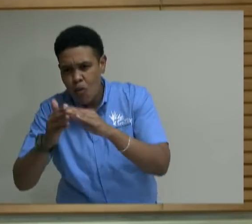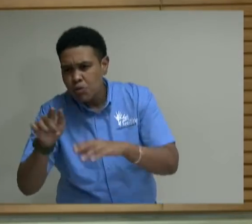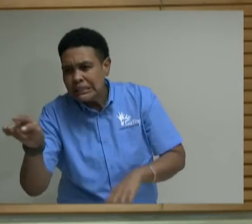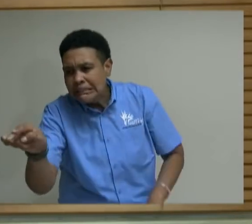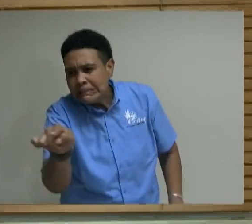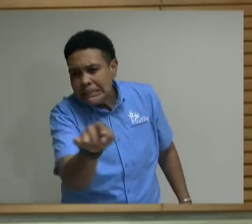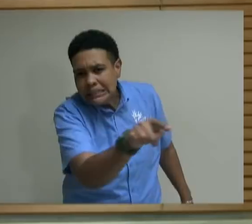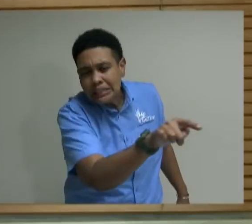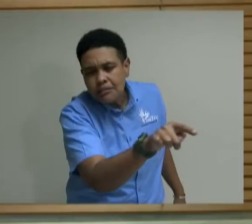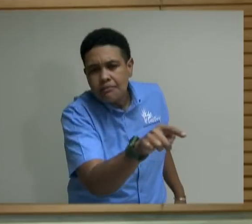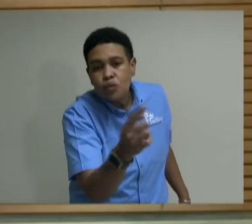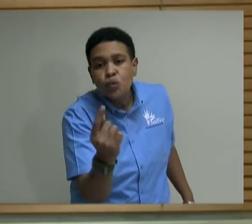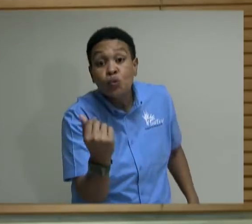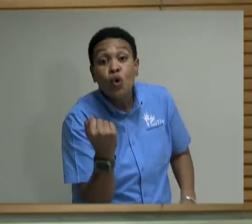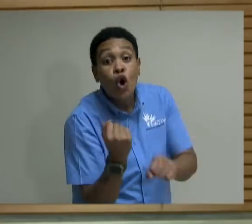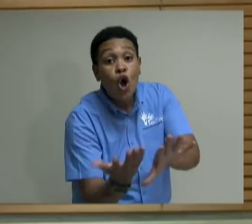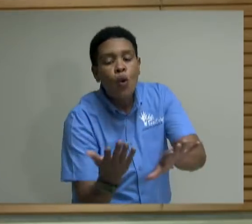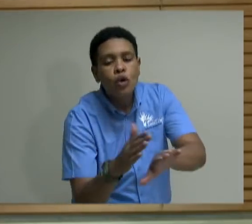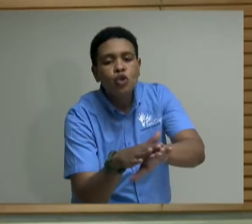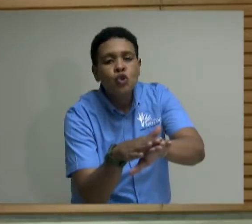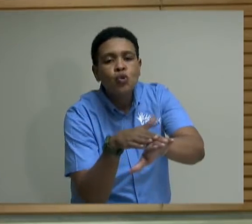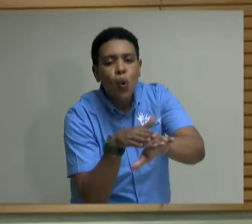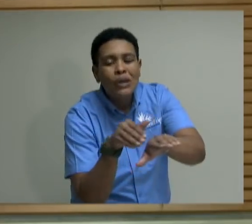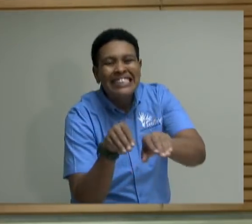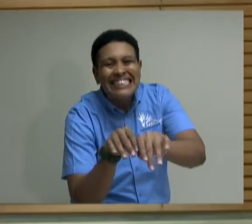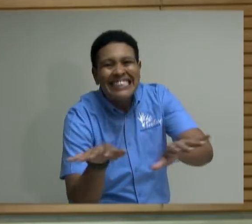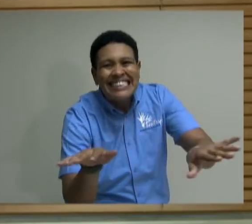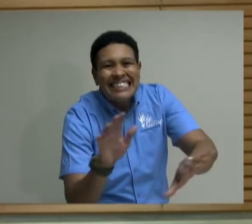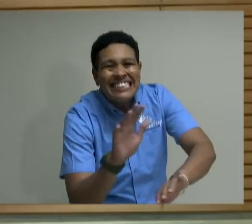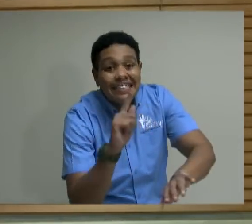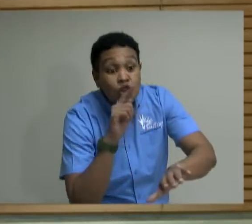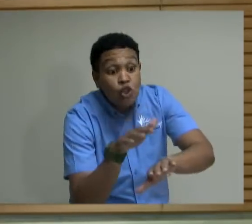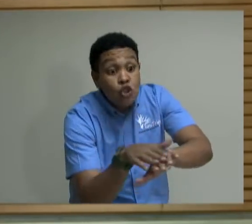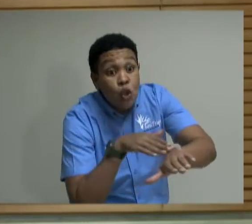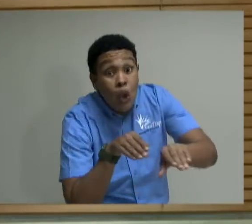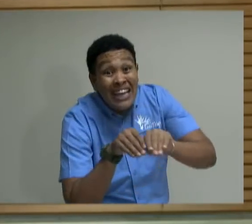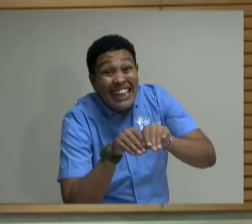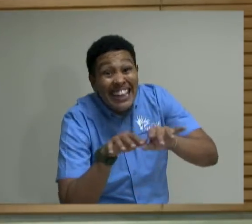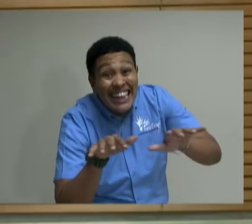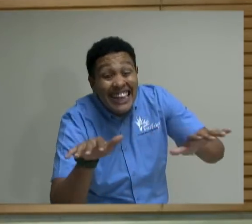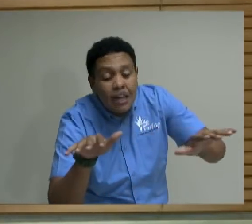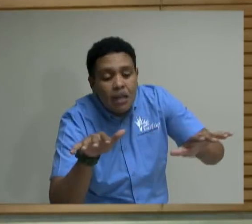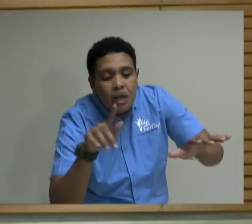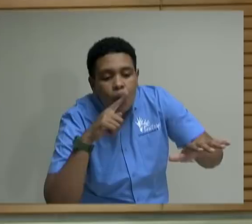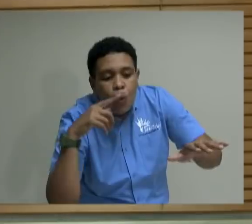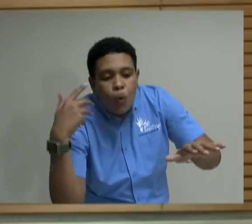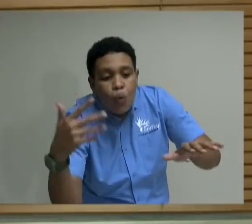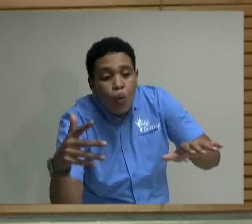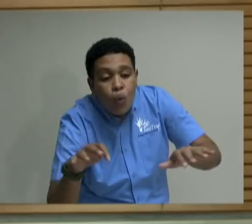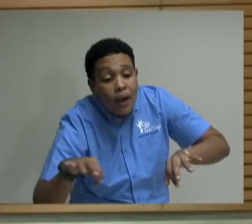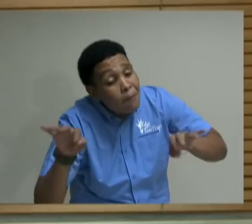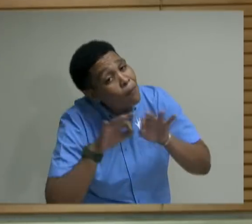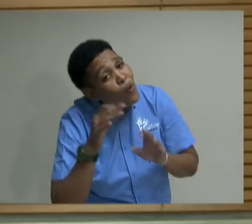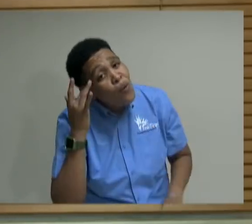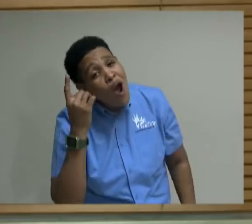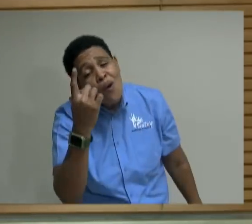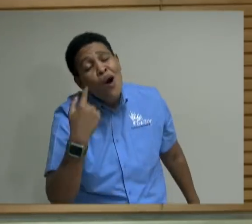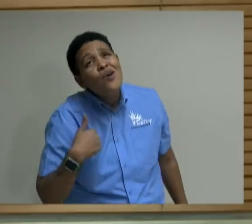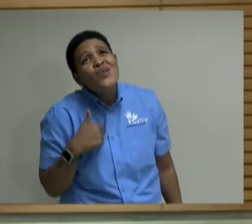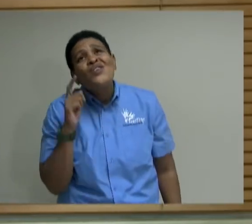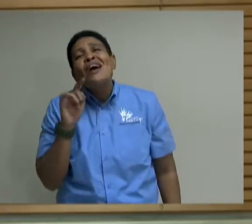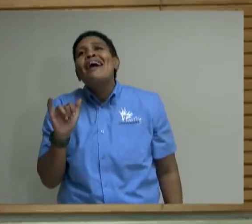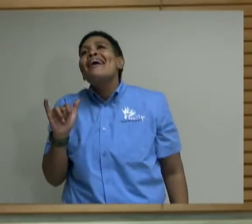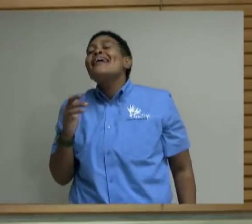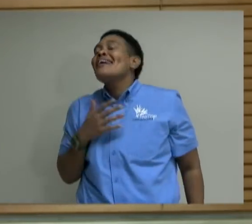it takes to slow the transmission. Slowing the transmission is critical because, one, we